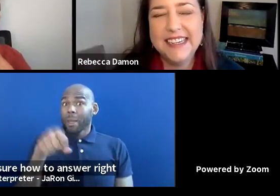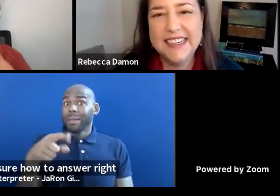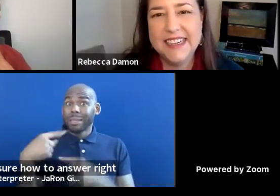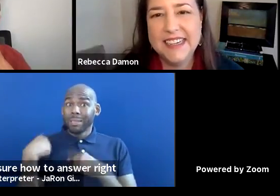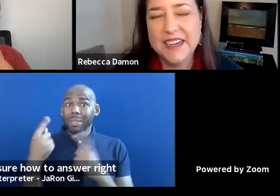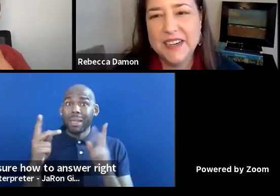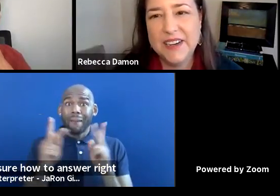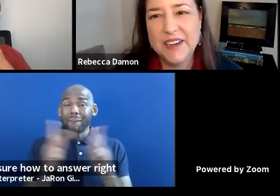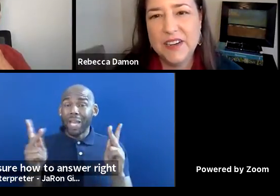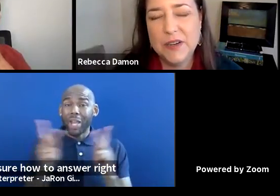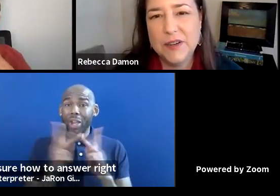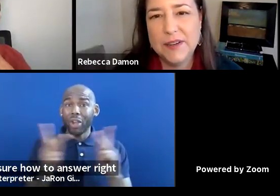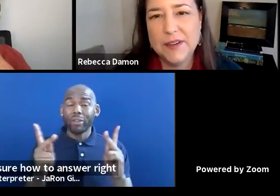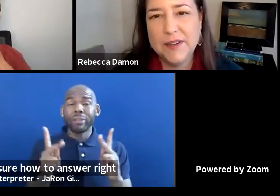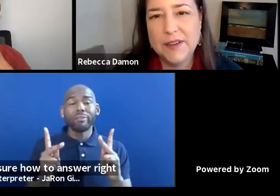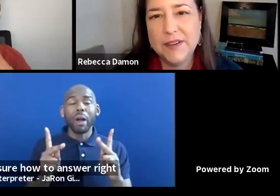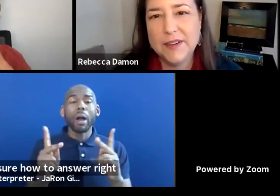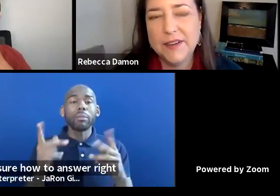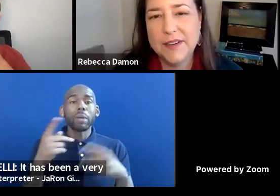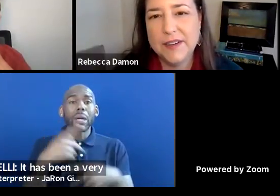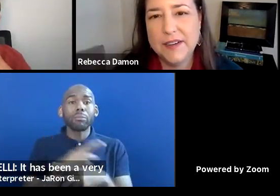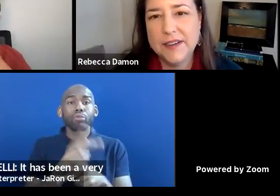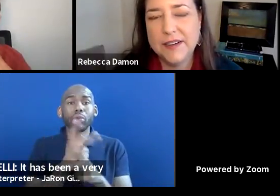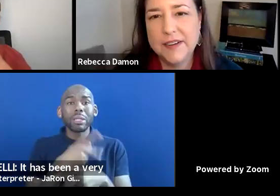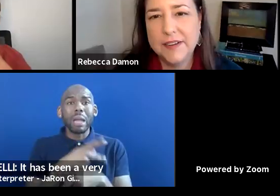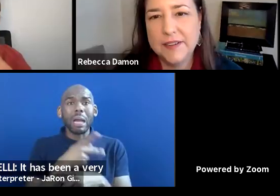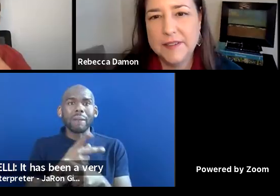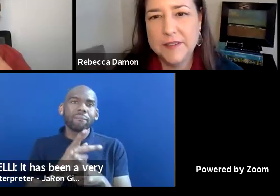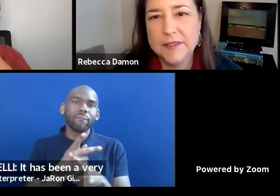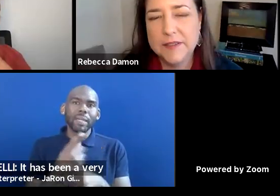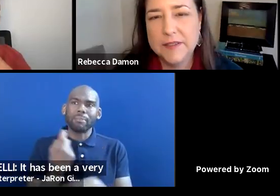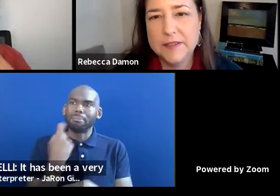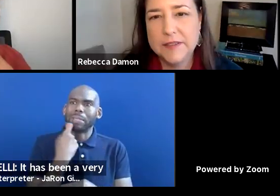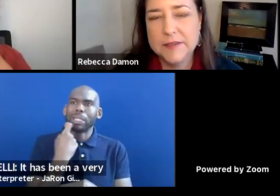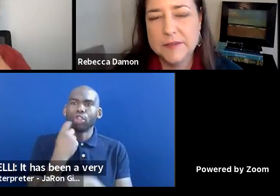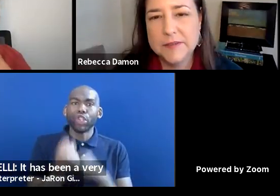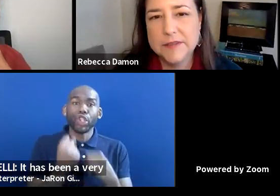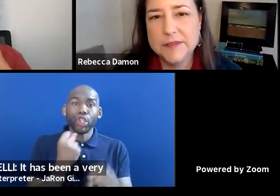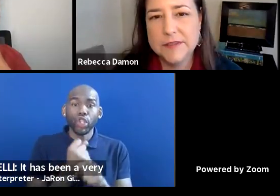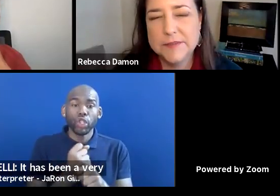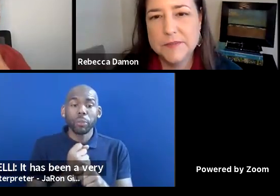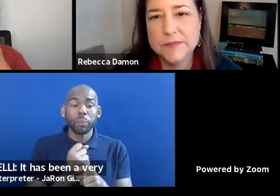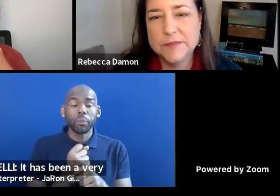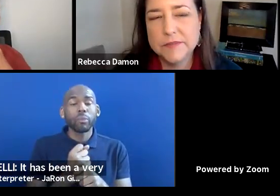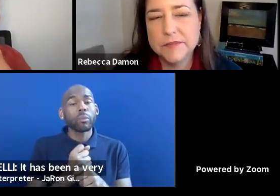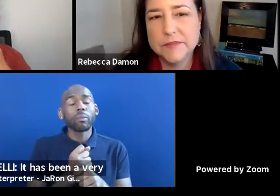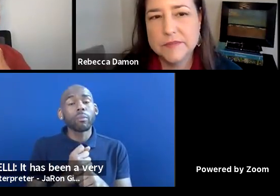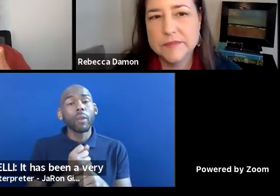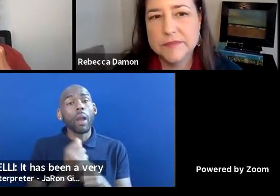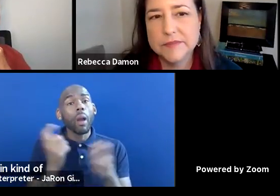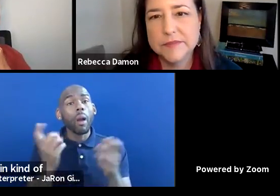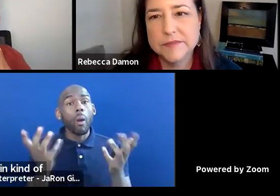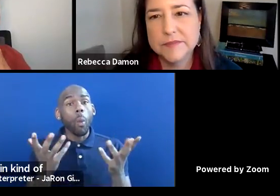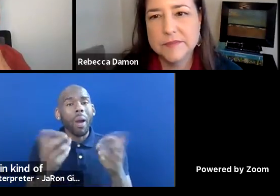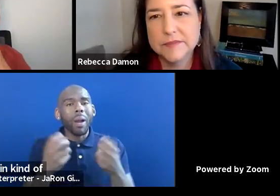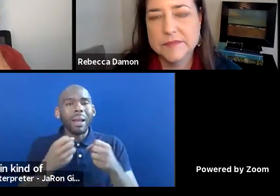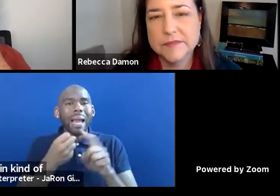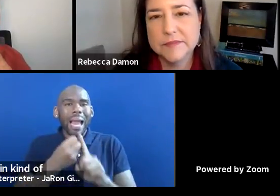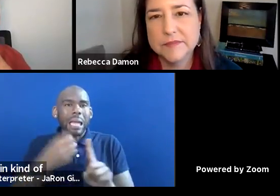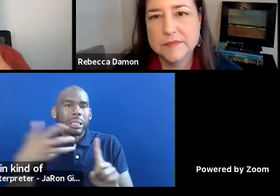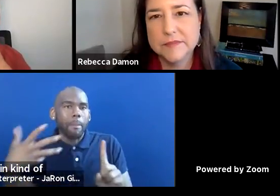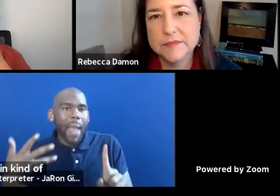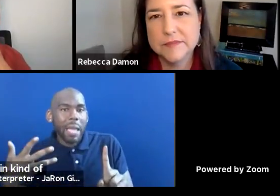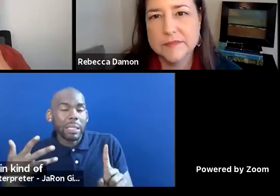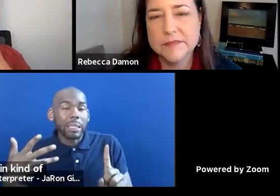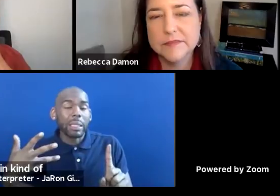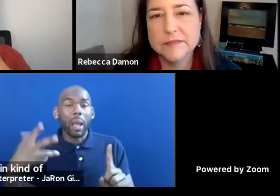very productive past year in kind of expanding the kind of